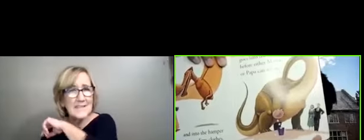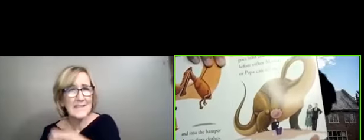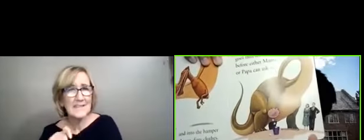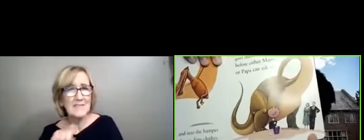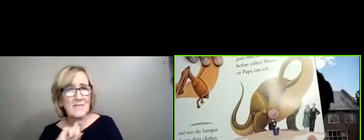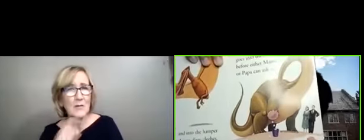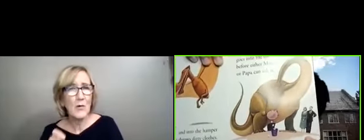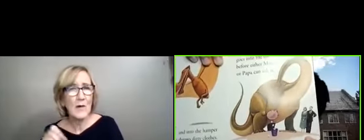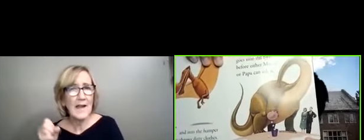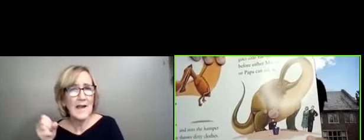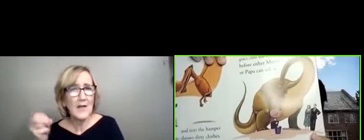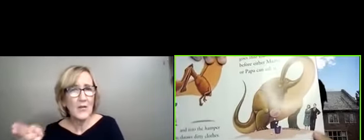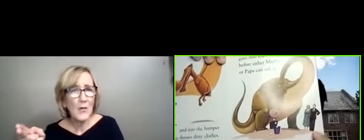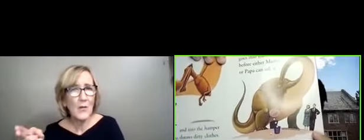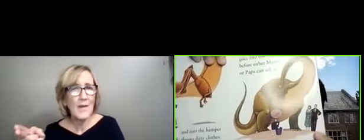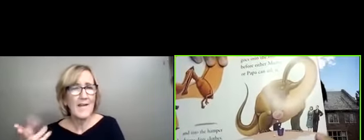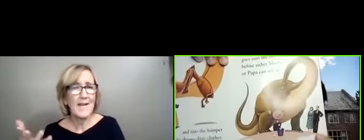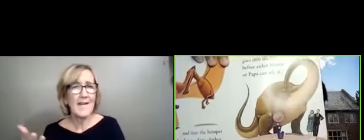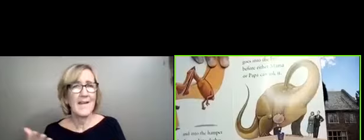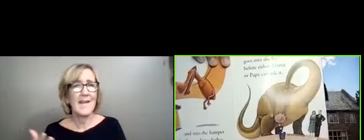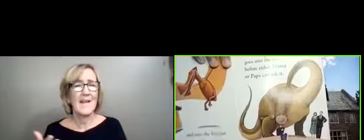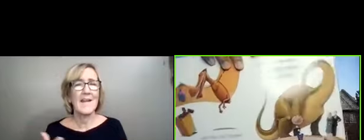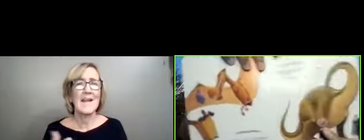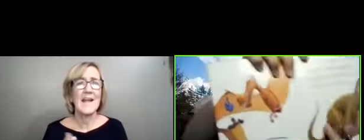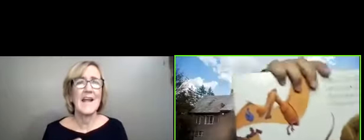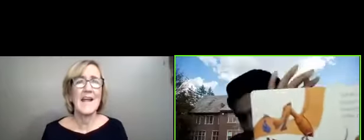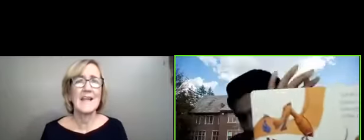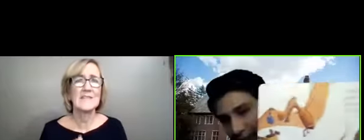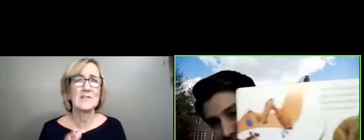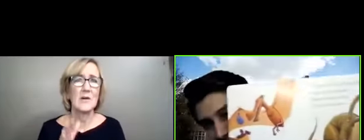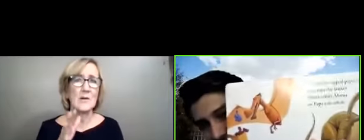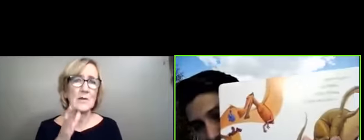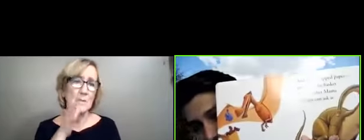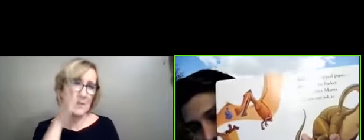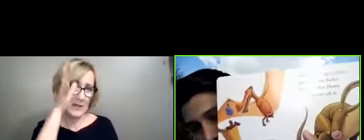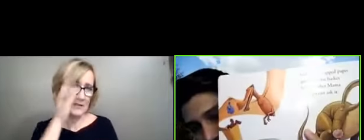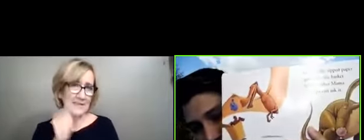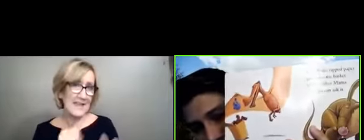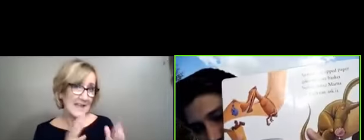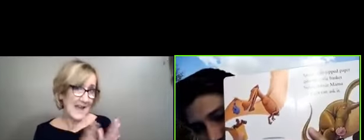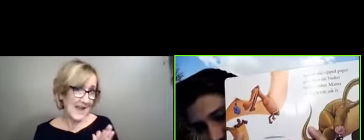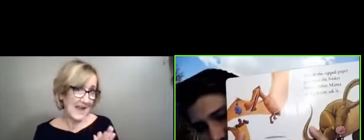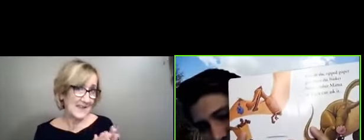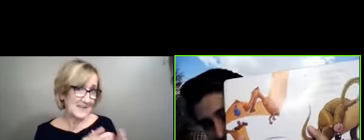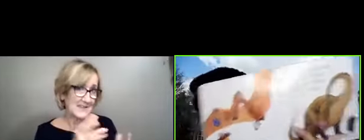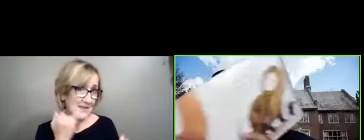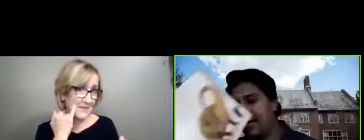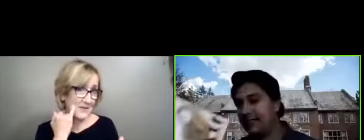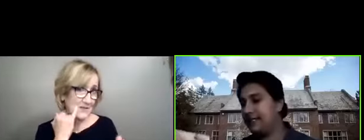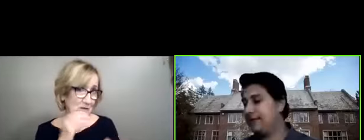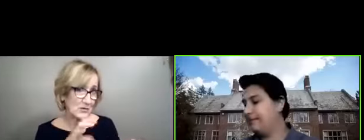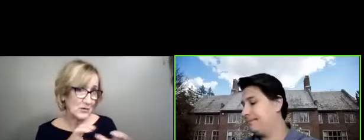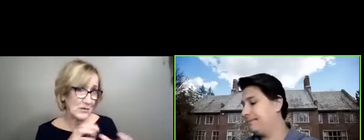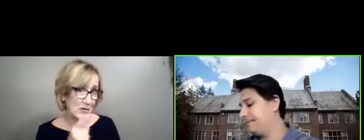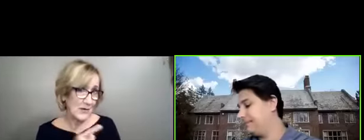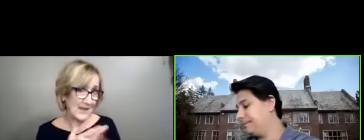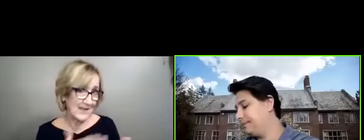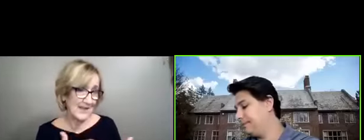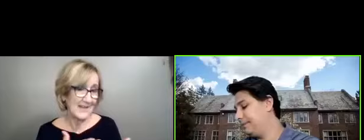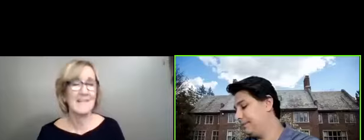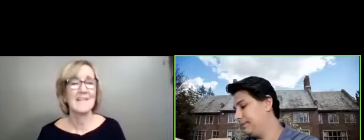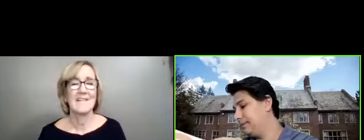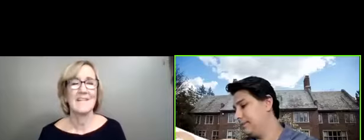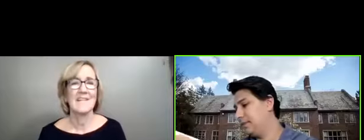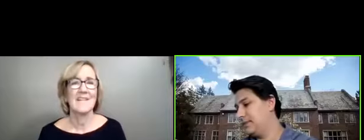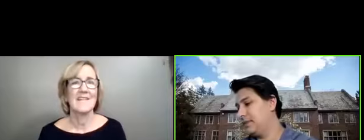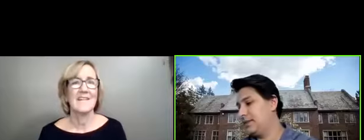before his parental figures can ask him, doing what he can. He's putting it in the basket.